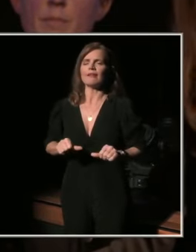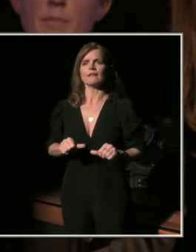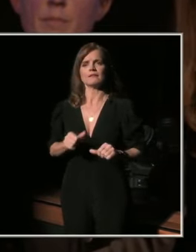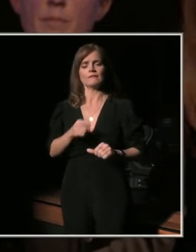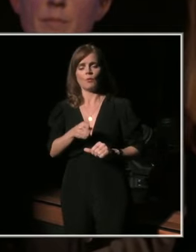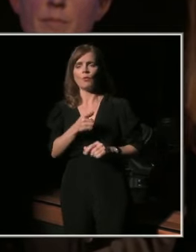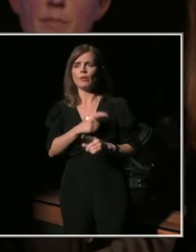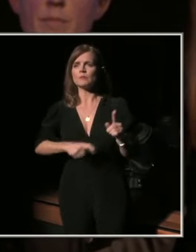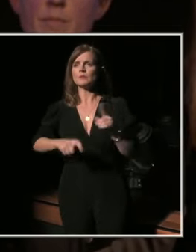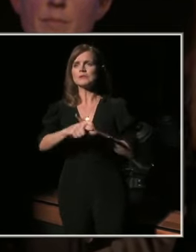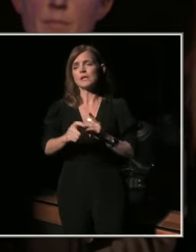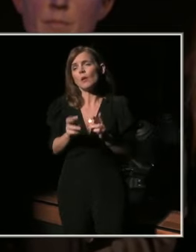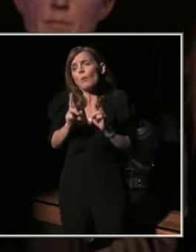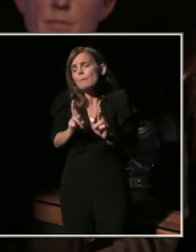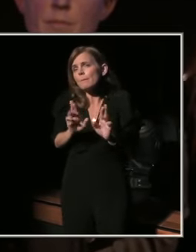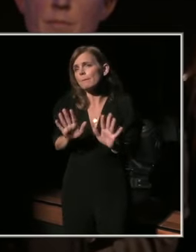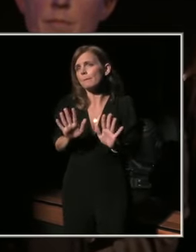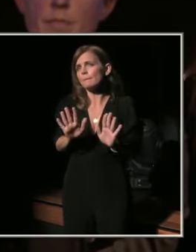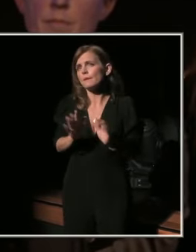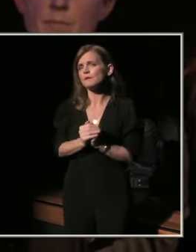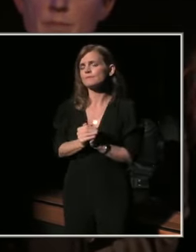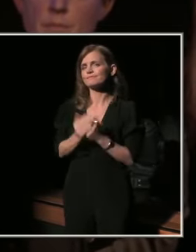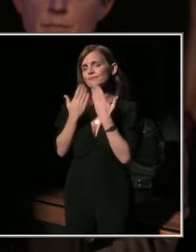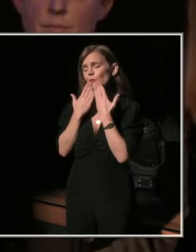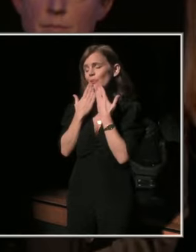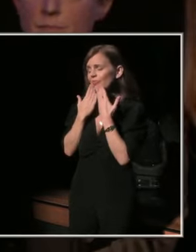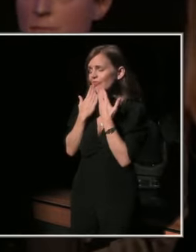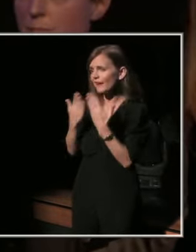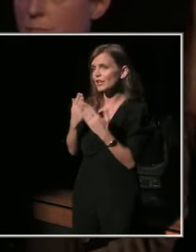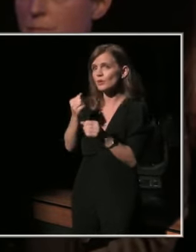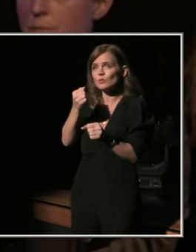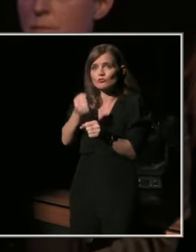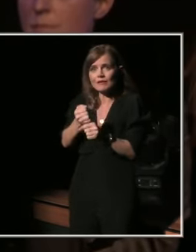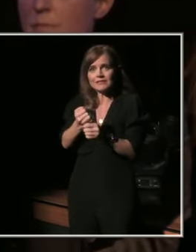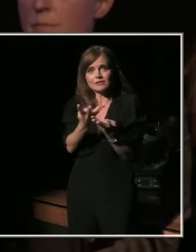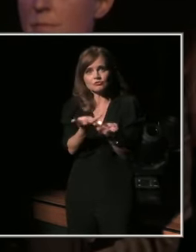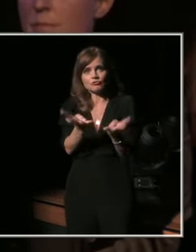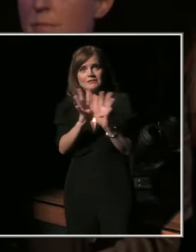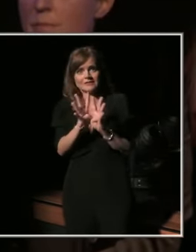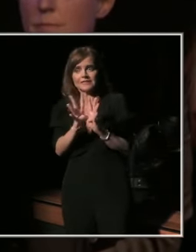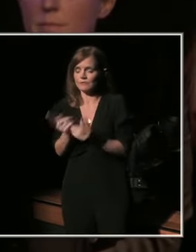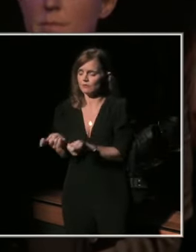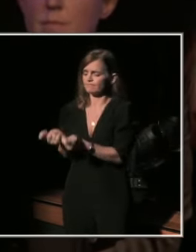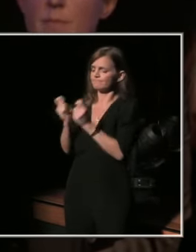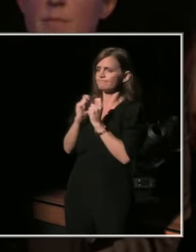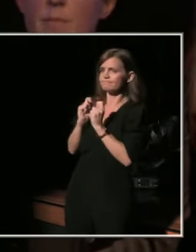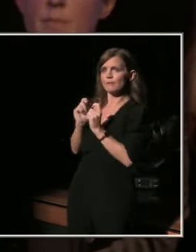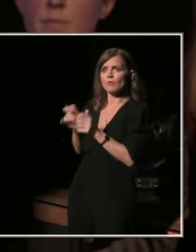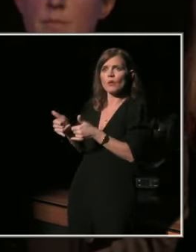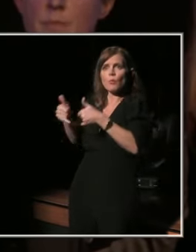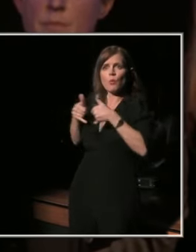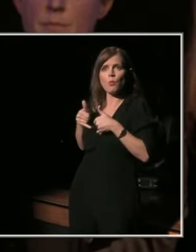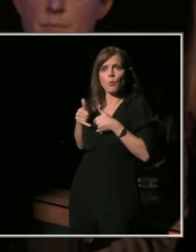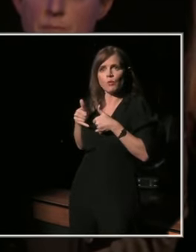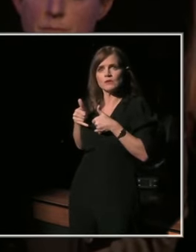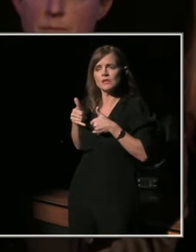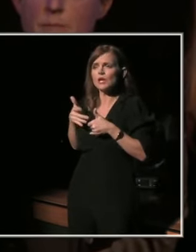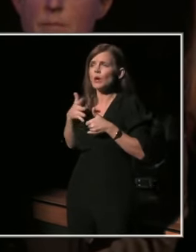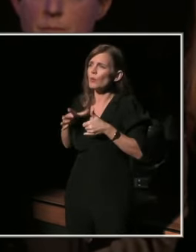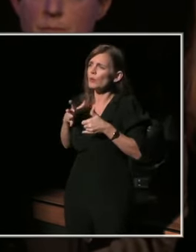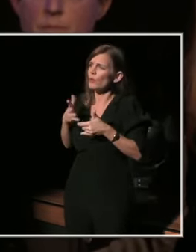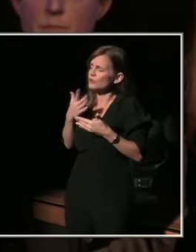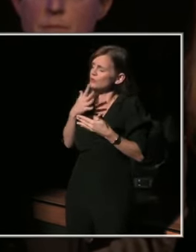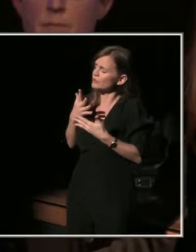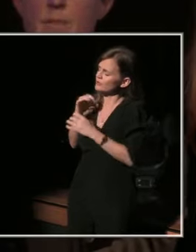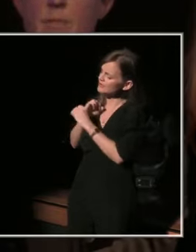community. So thank you so much to the Grierson trustees for bestowing us this award, and we'd really just like to dedicate this to